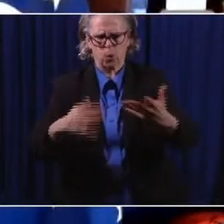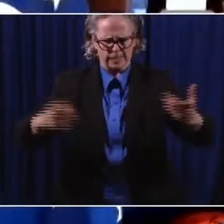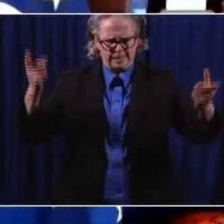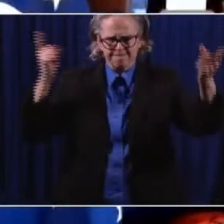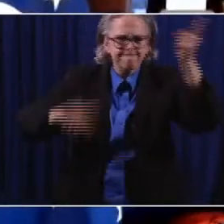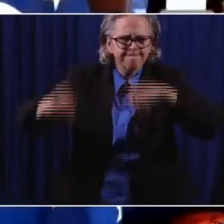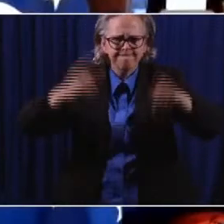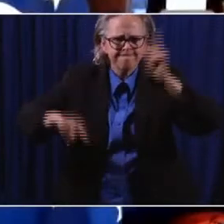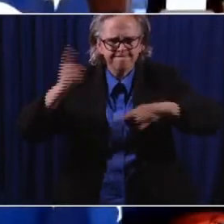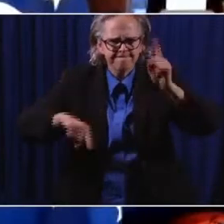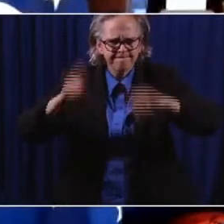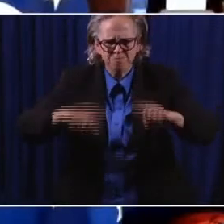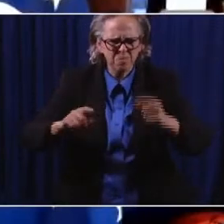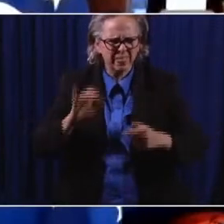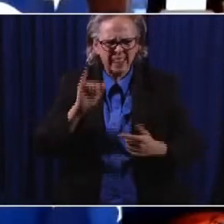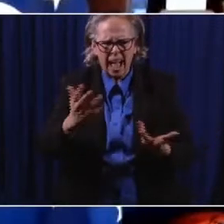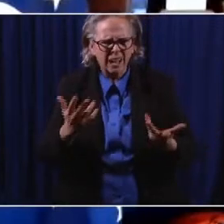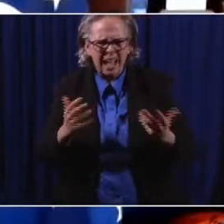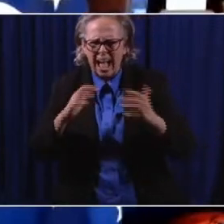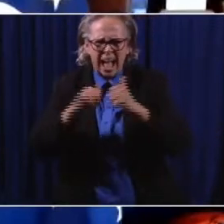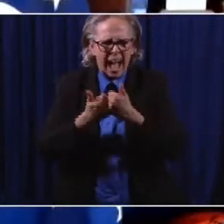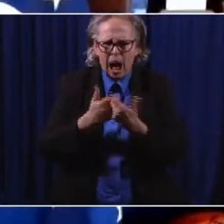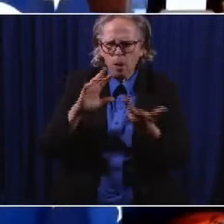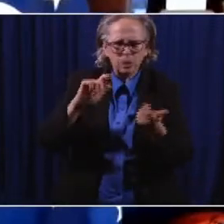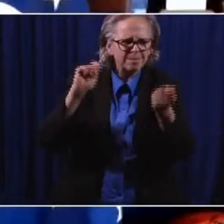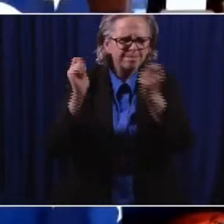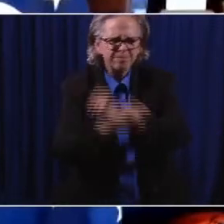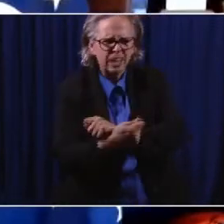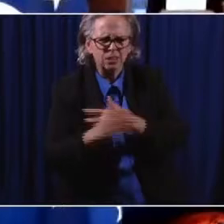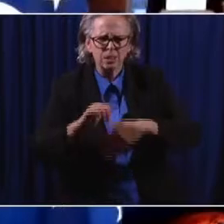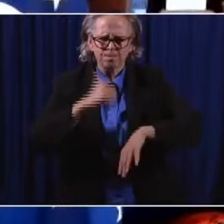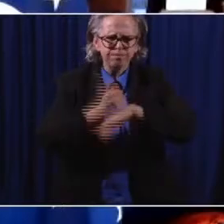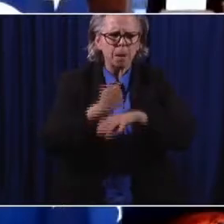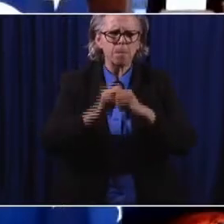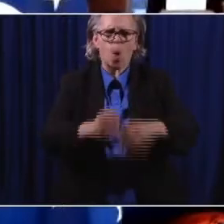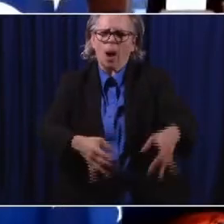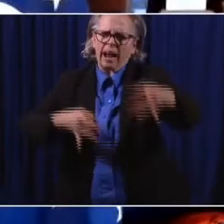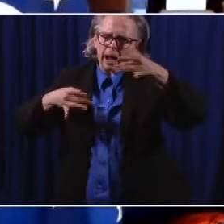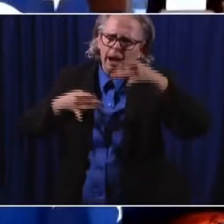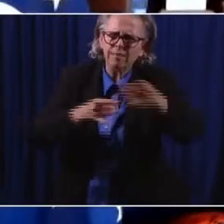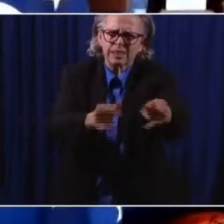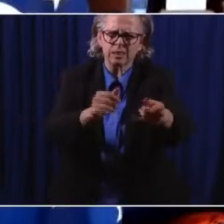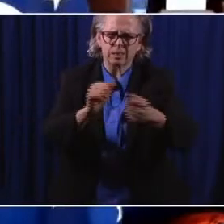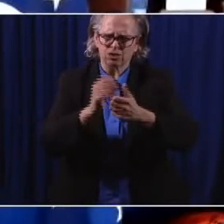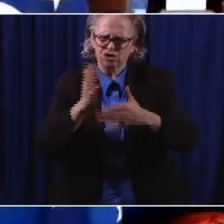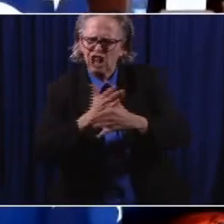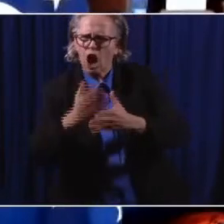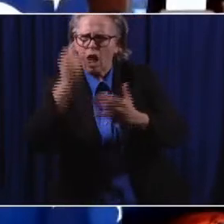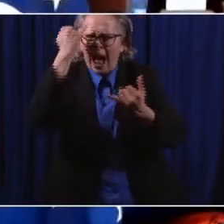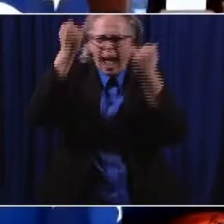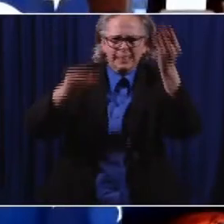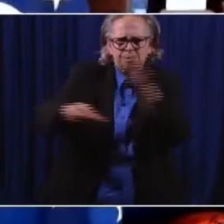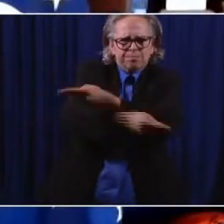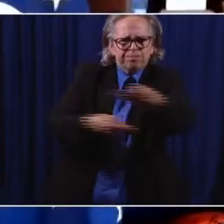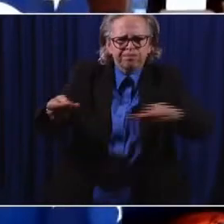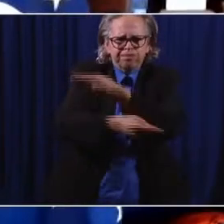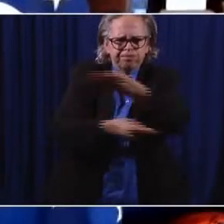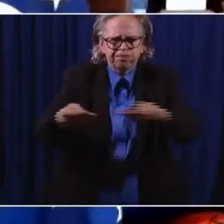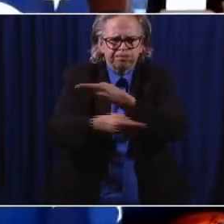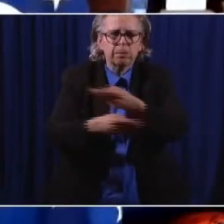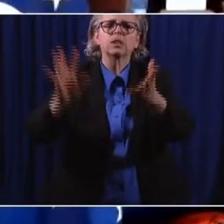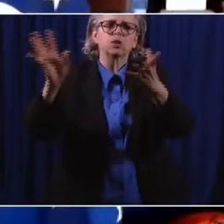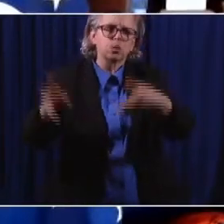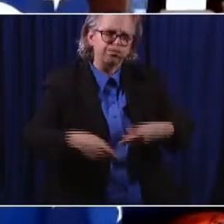could change it to create less friction, save time and money, and move more intellectual property into the marketplace. And that's when